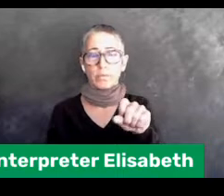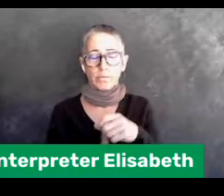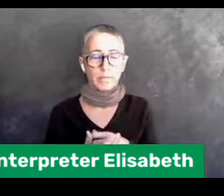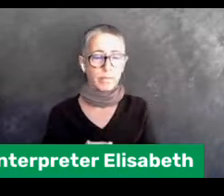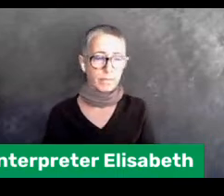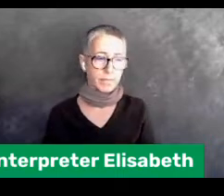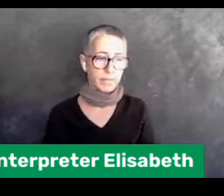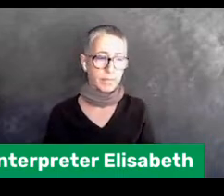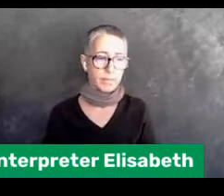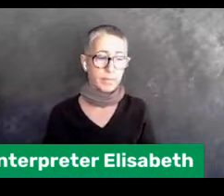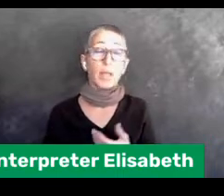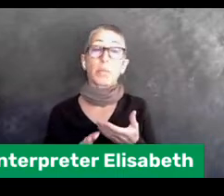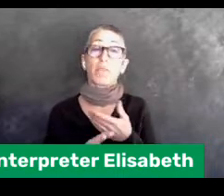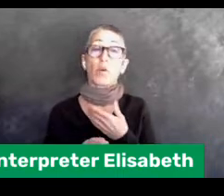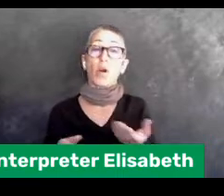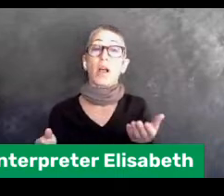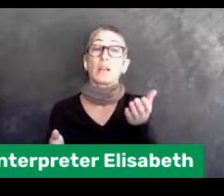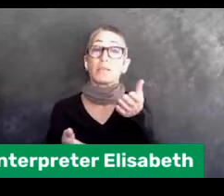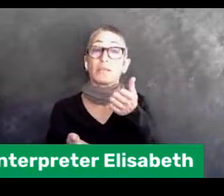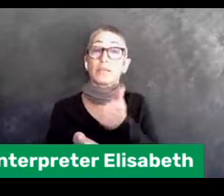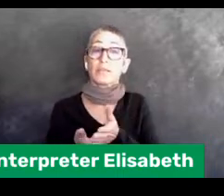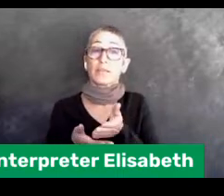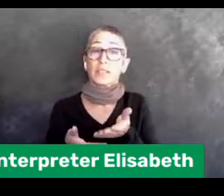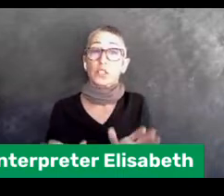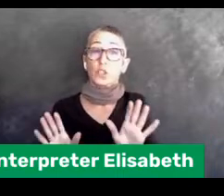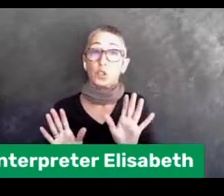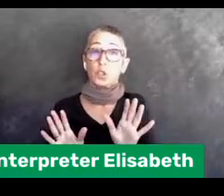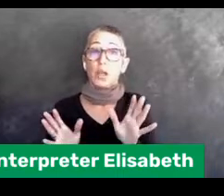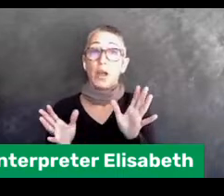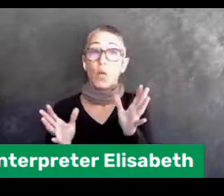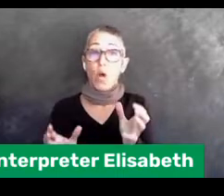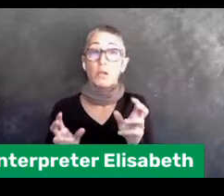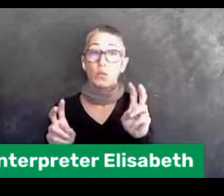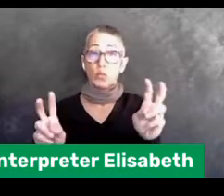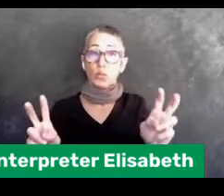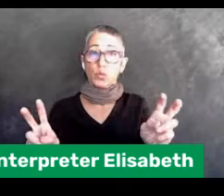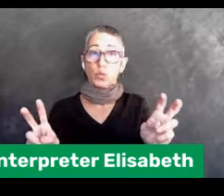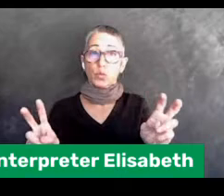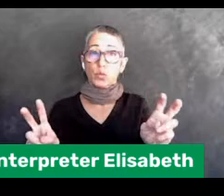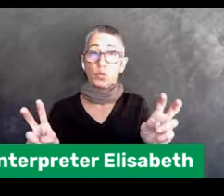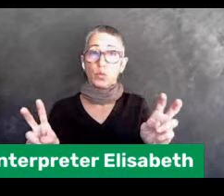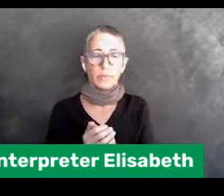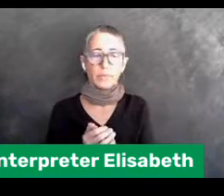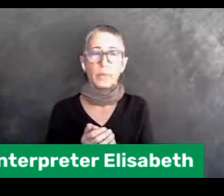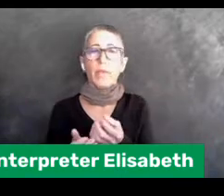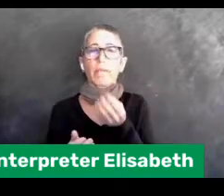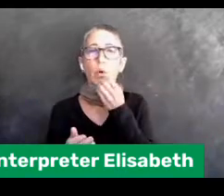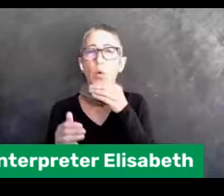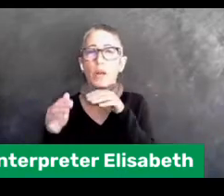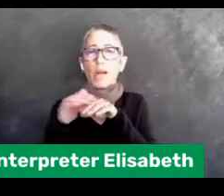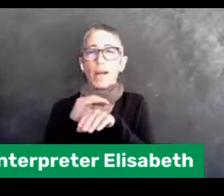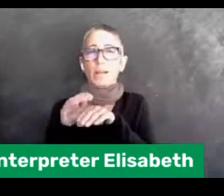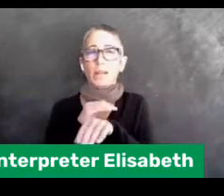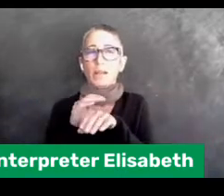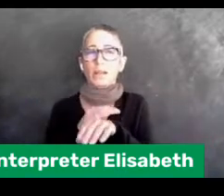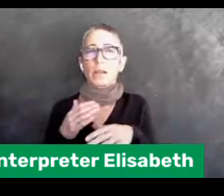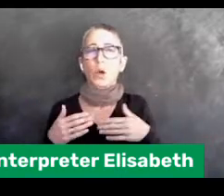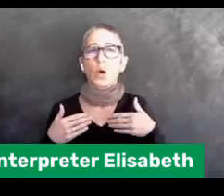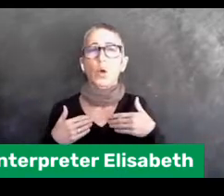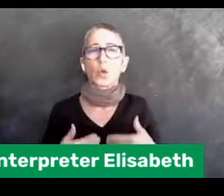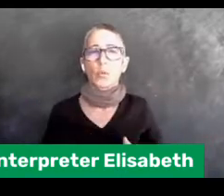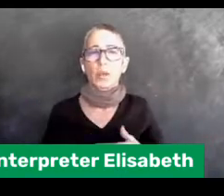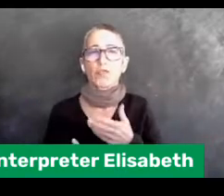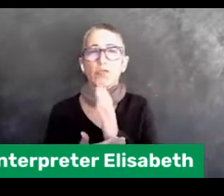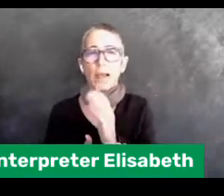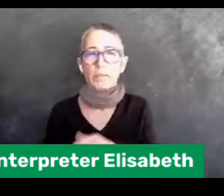And before I close out, I would like to just do a quick little quote here. Food accessibility is a human right.